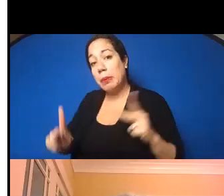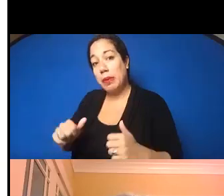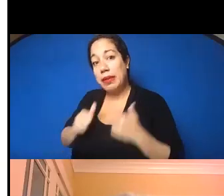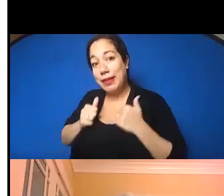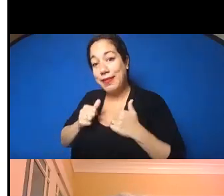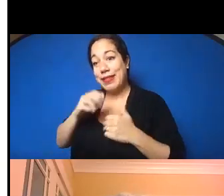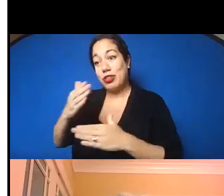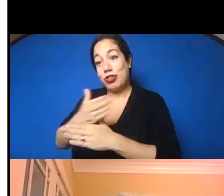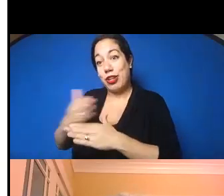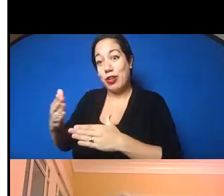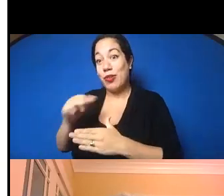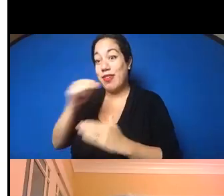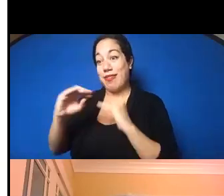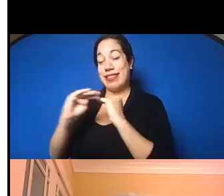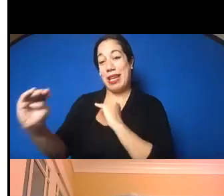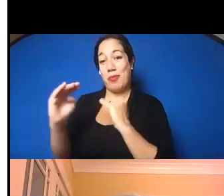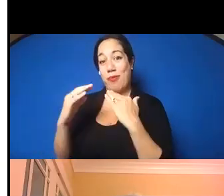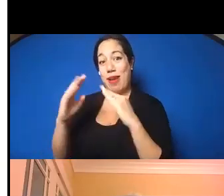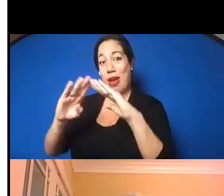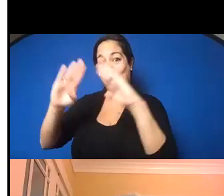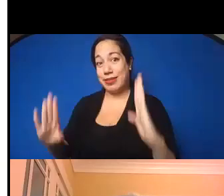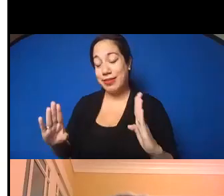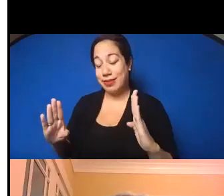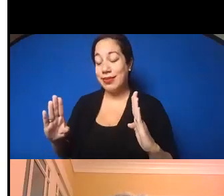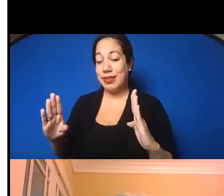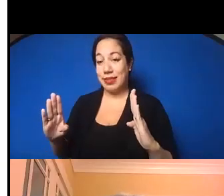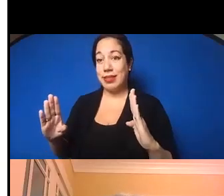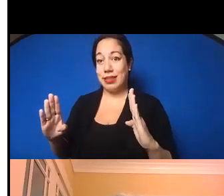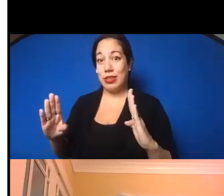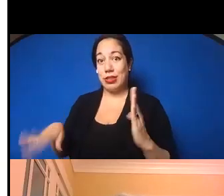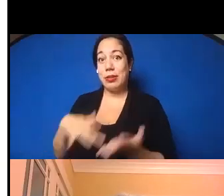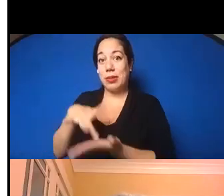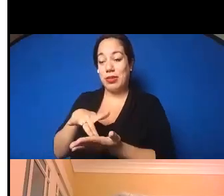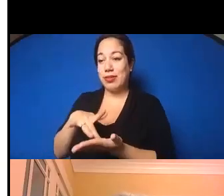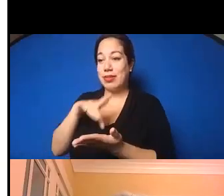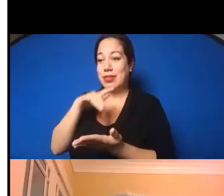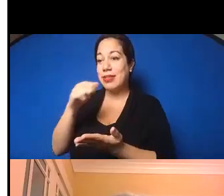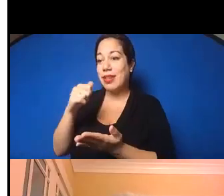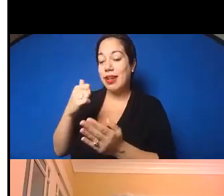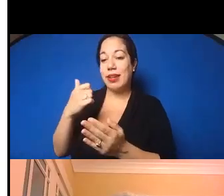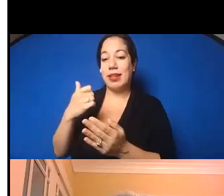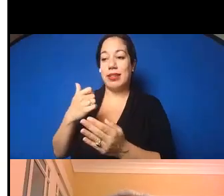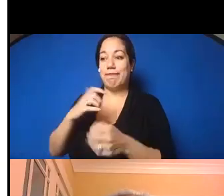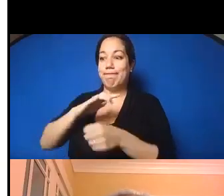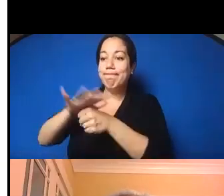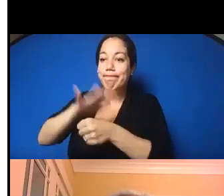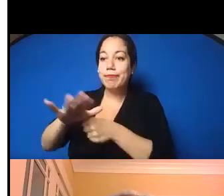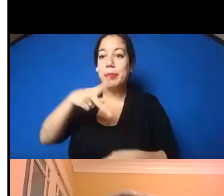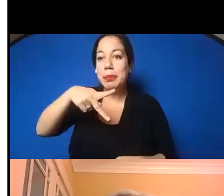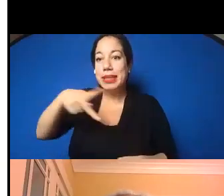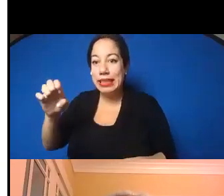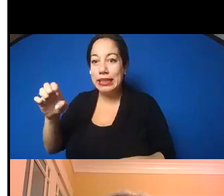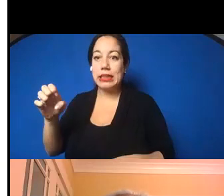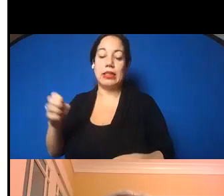shared or unstable housing. And in the midst of this, there's inadequate PPE guidance, there's personal protective